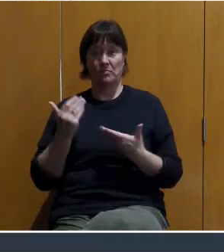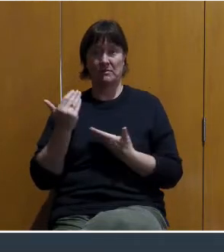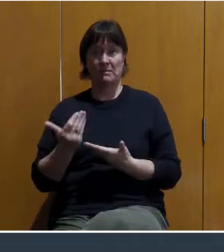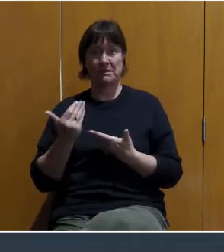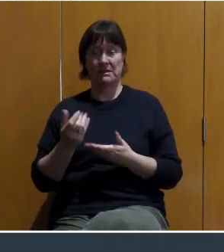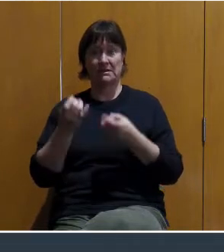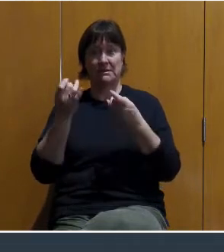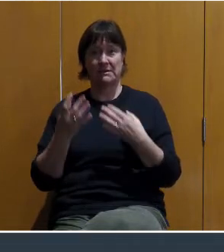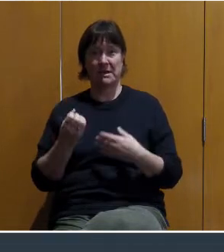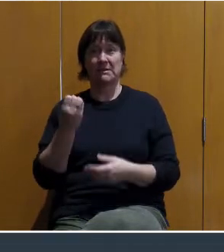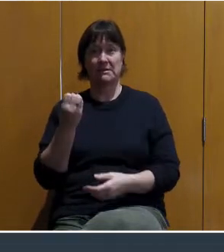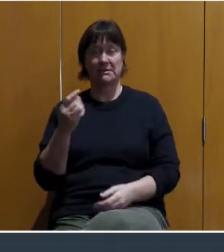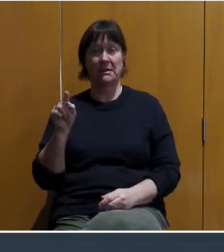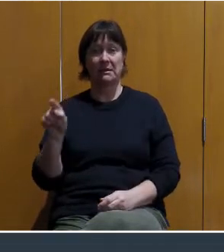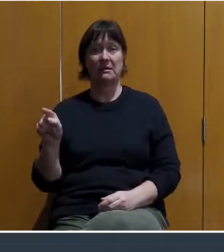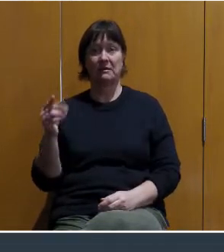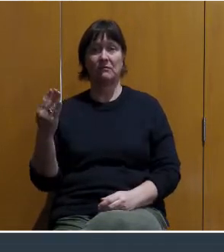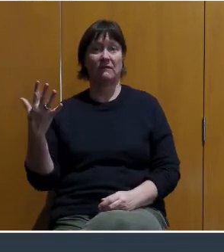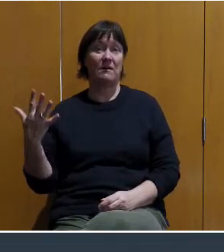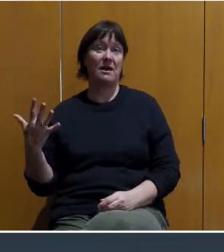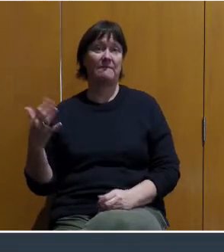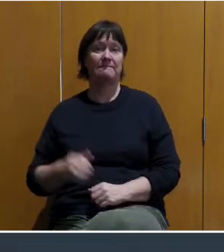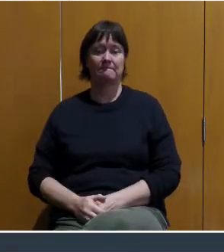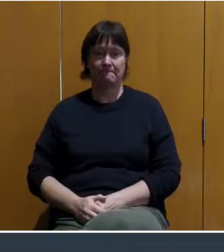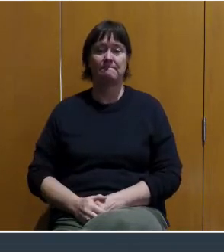be starting at 10:45 a.m.